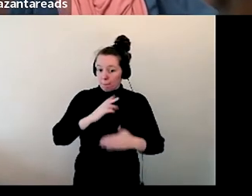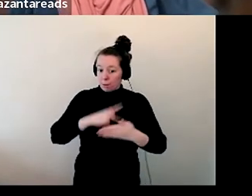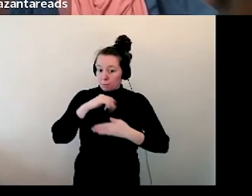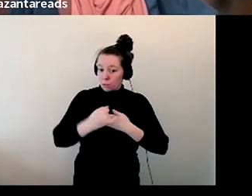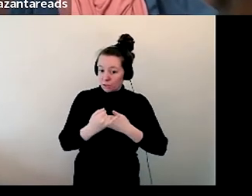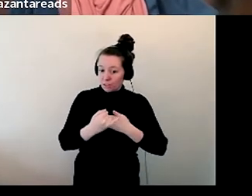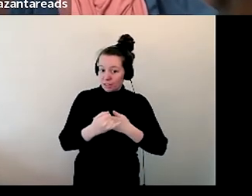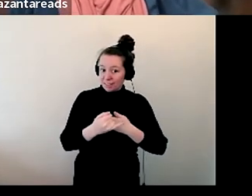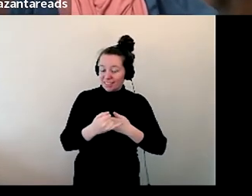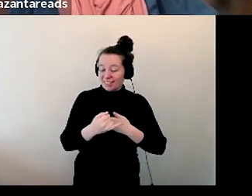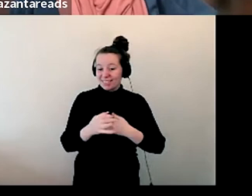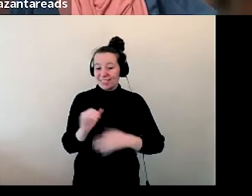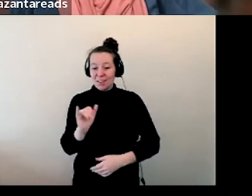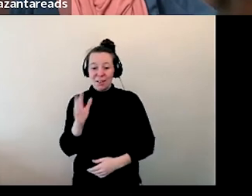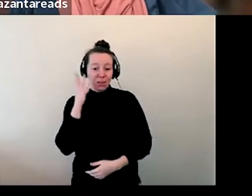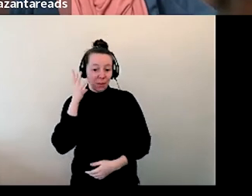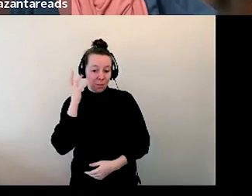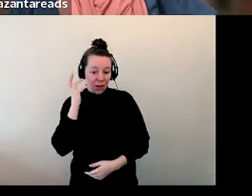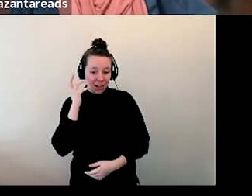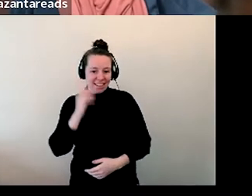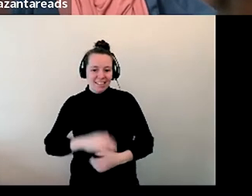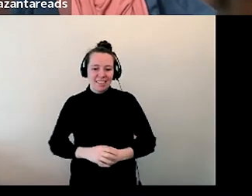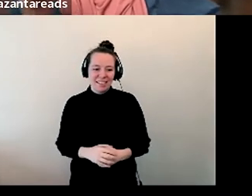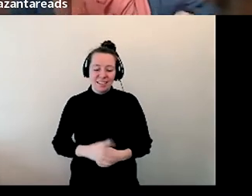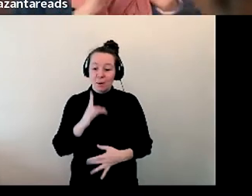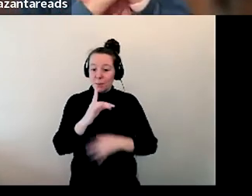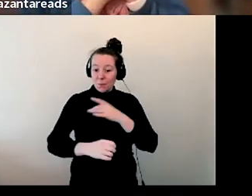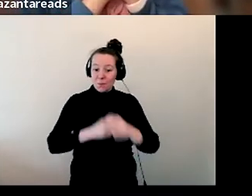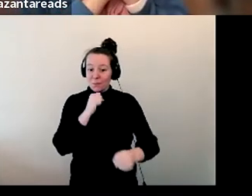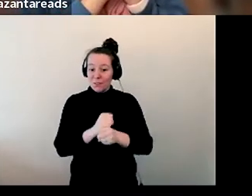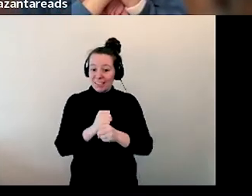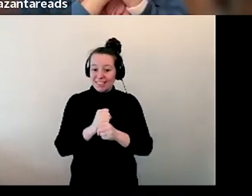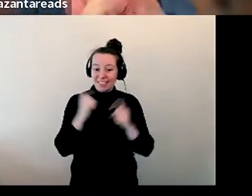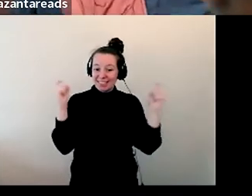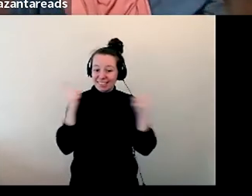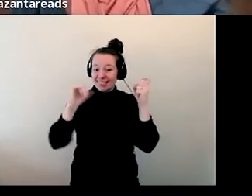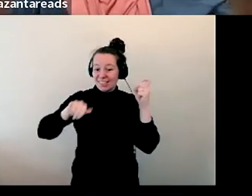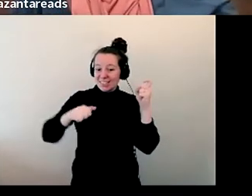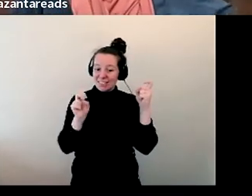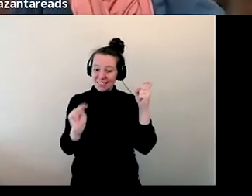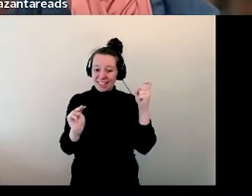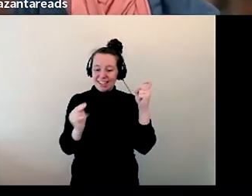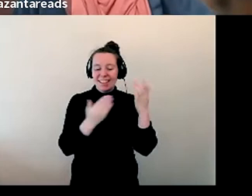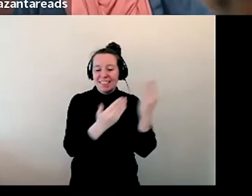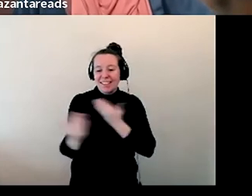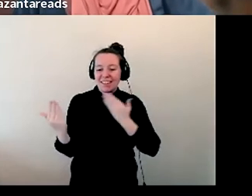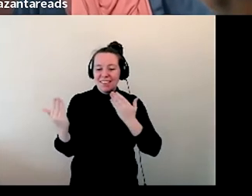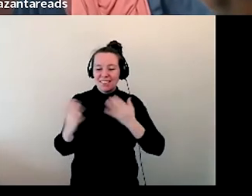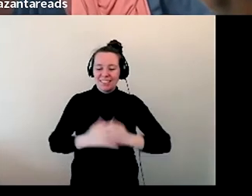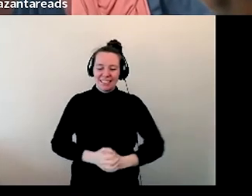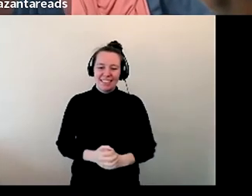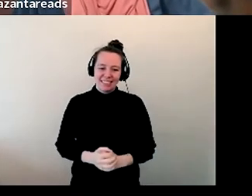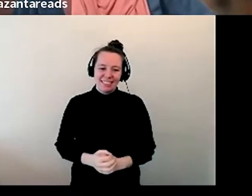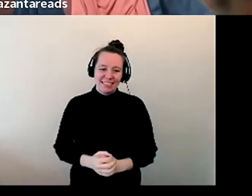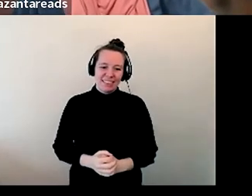podcast. We just celebrated 1 year in January, which is really exciting. Thank you. We have